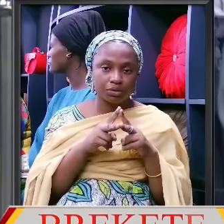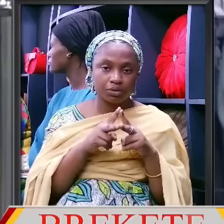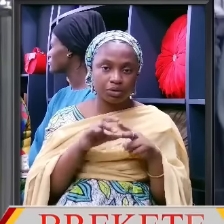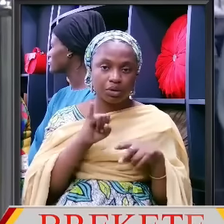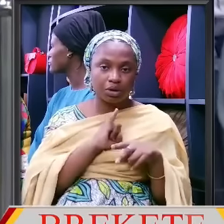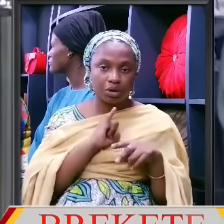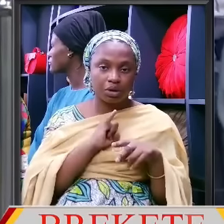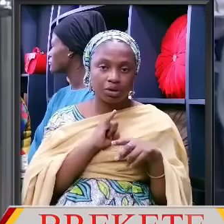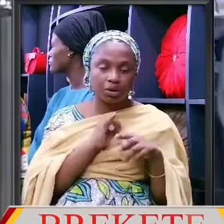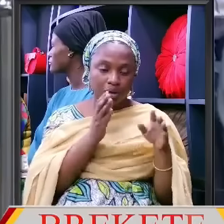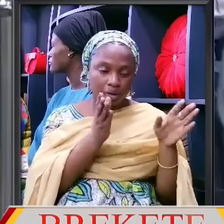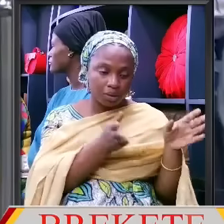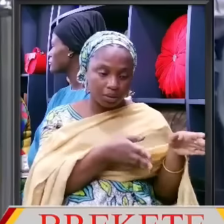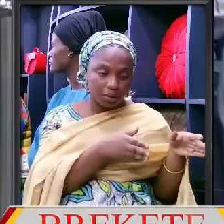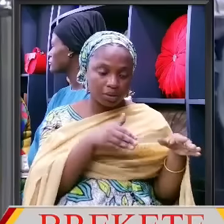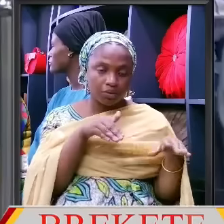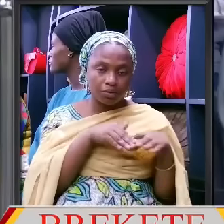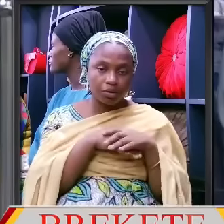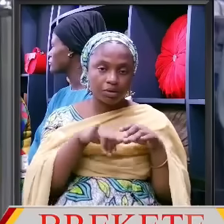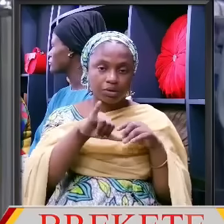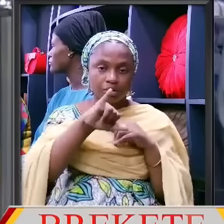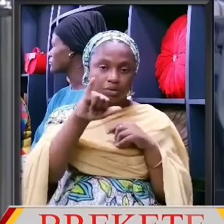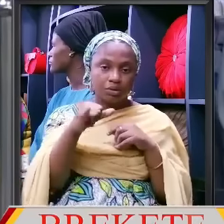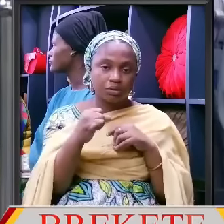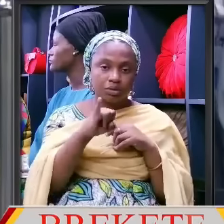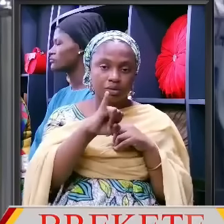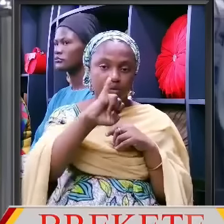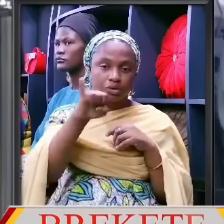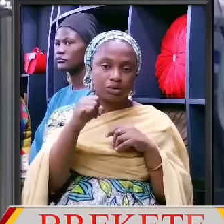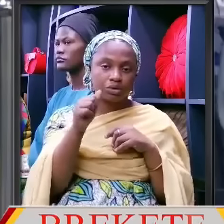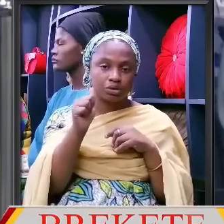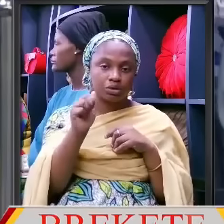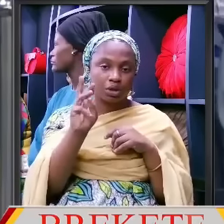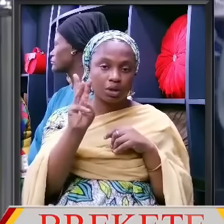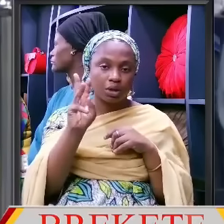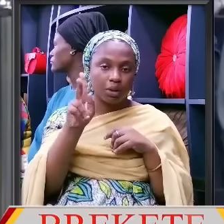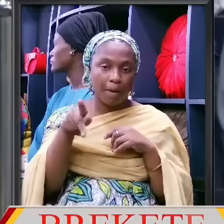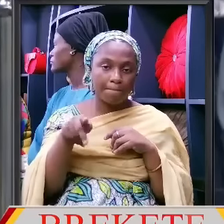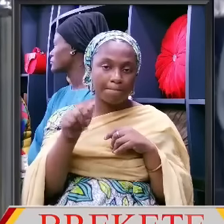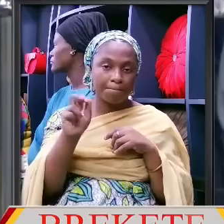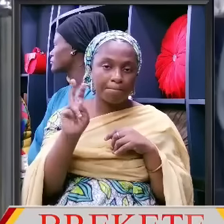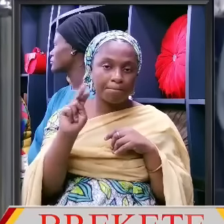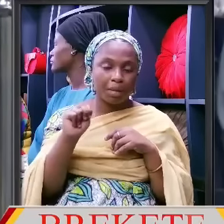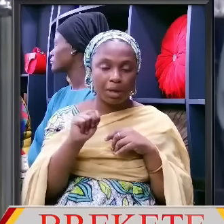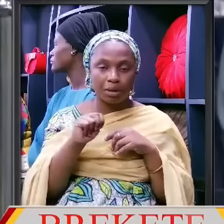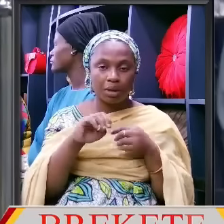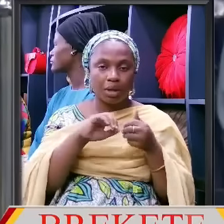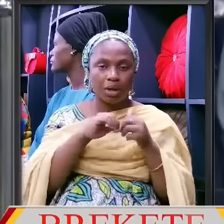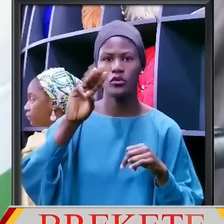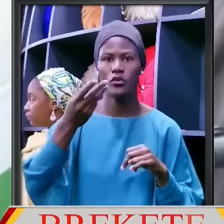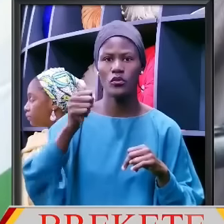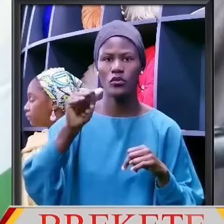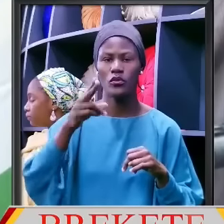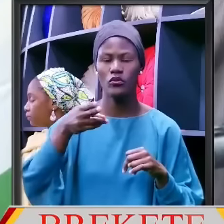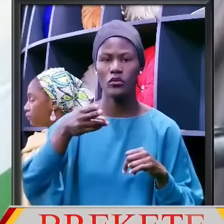You've been there for Japan? I live in Japan up till now. Up till now? Yes, sir. How many years you don't stay for Japan? I live for 26